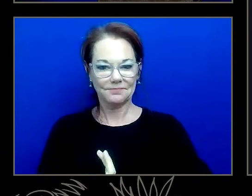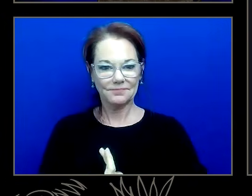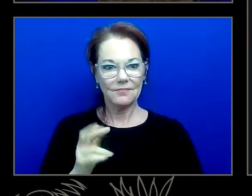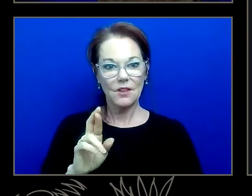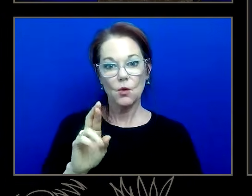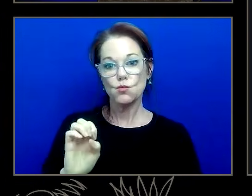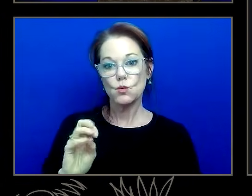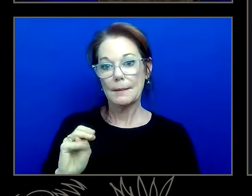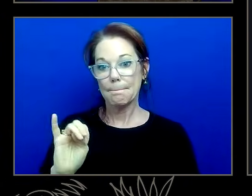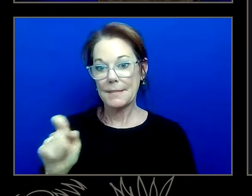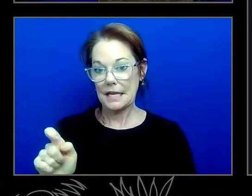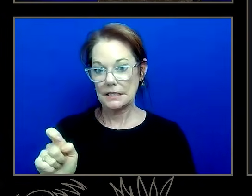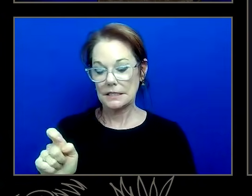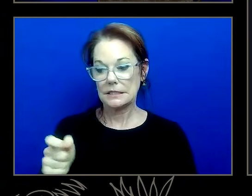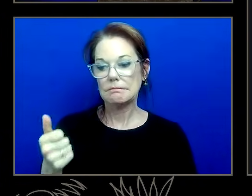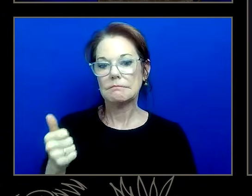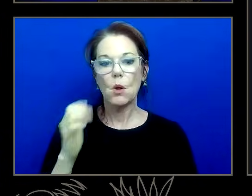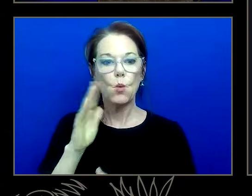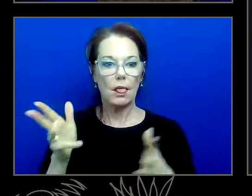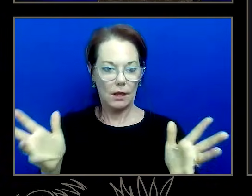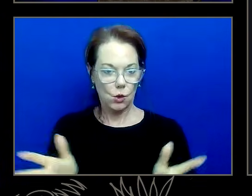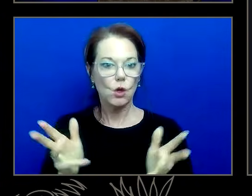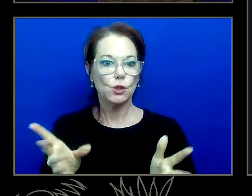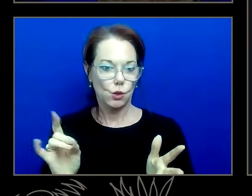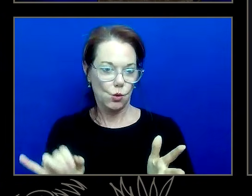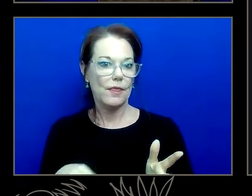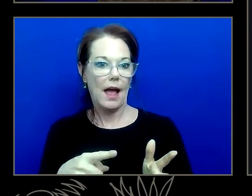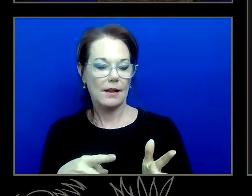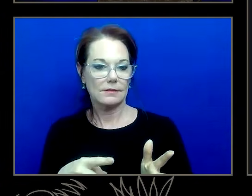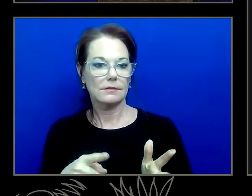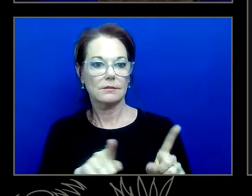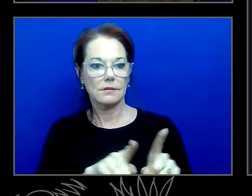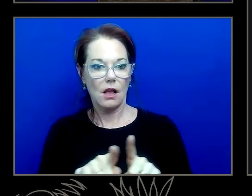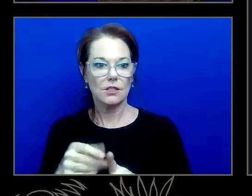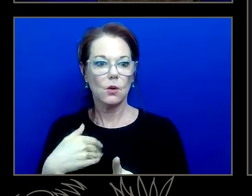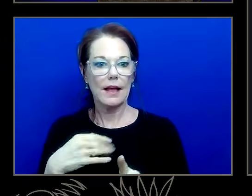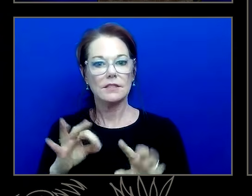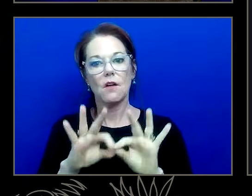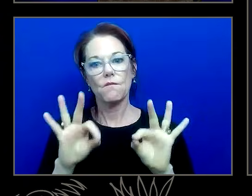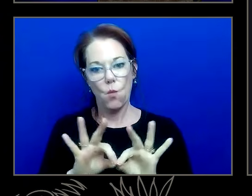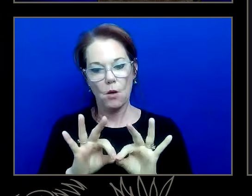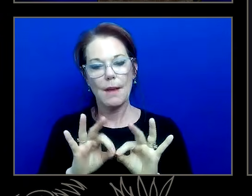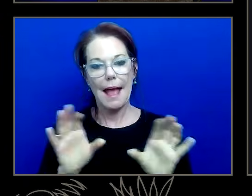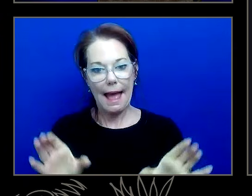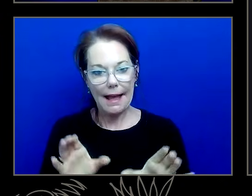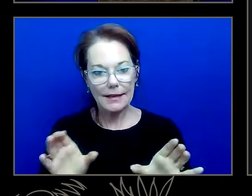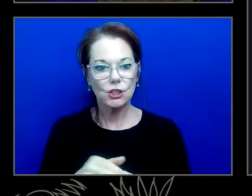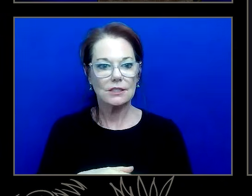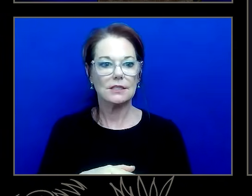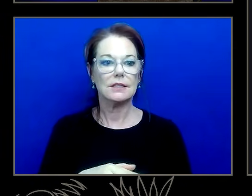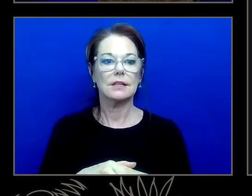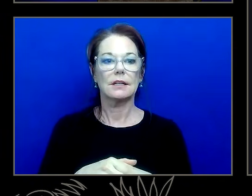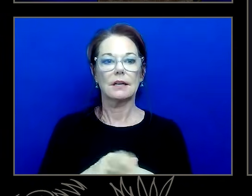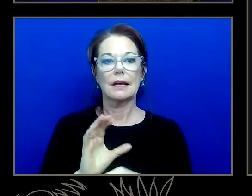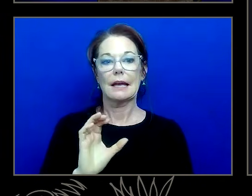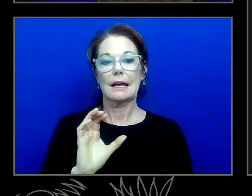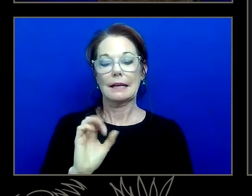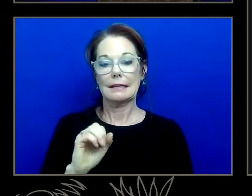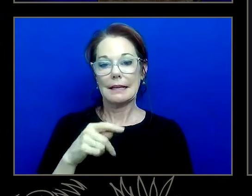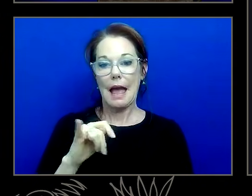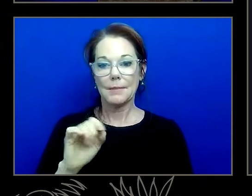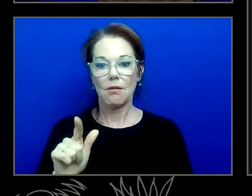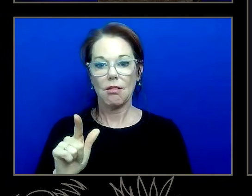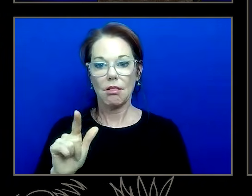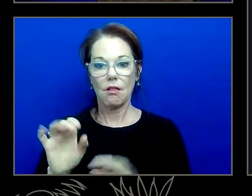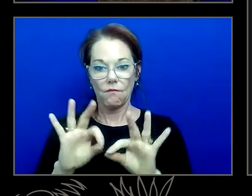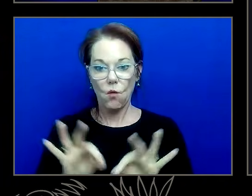Remix does encourage you to do this too. It has, form actions, capital form, and you could just handle that